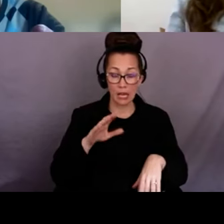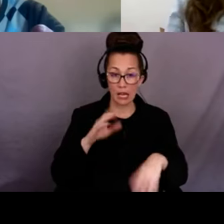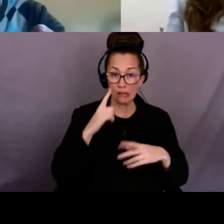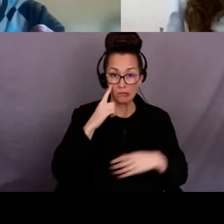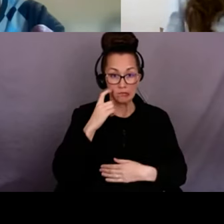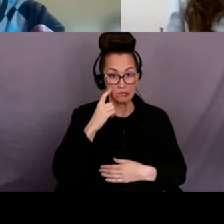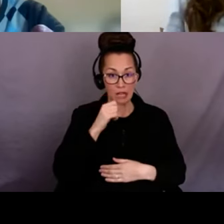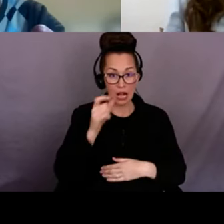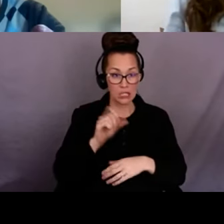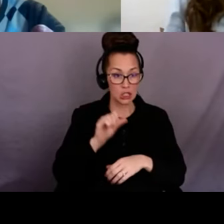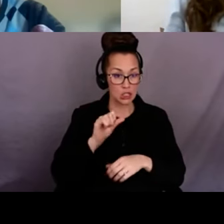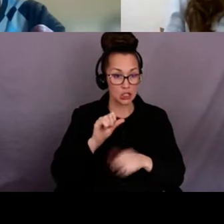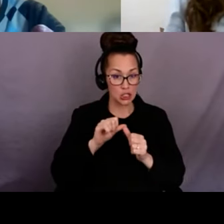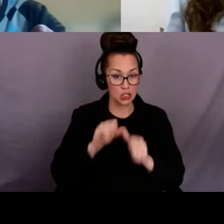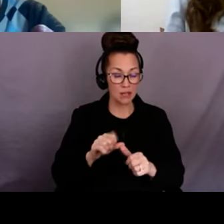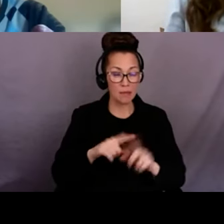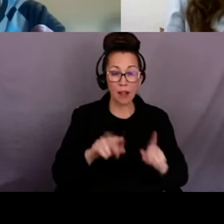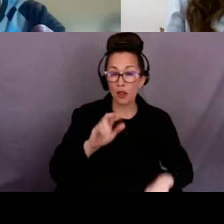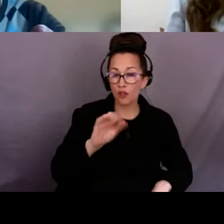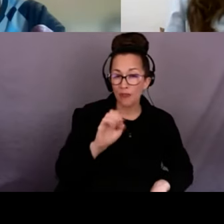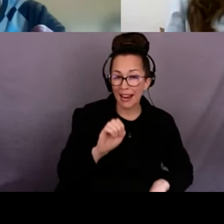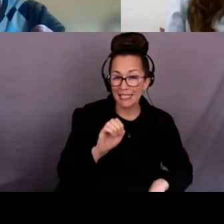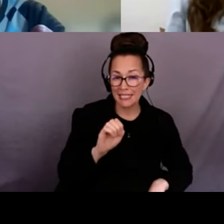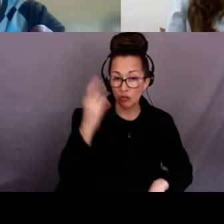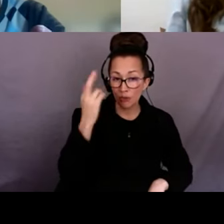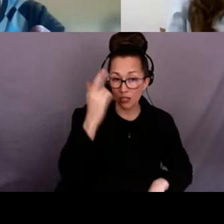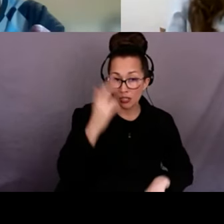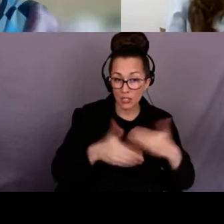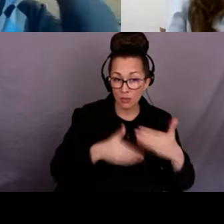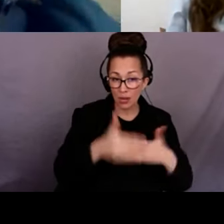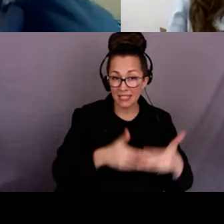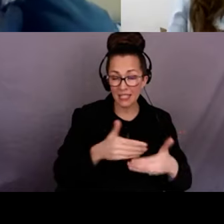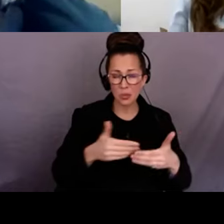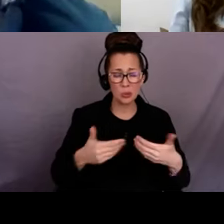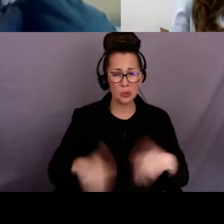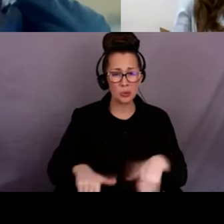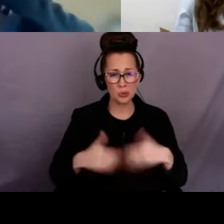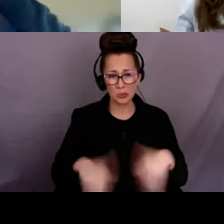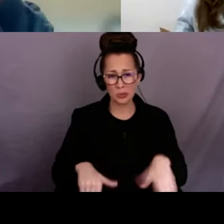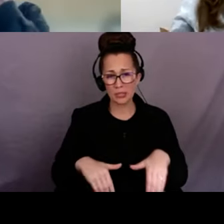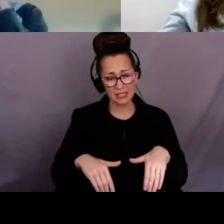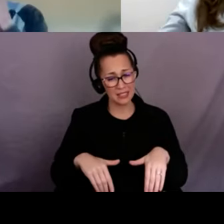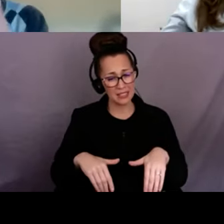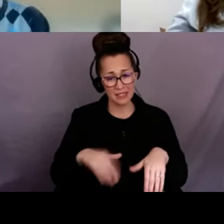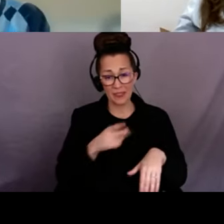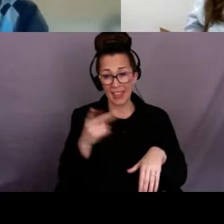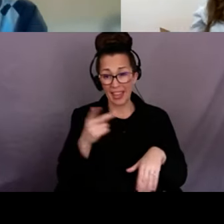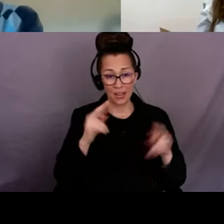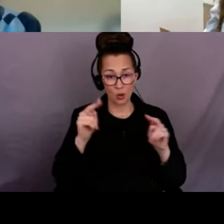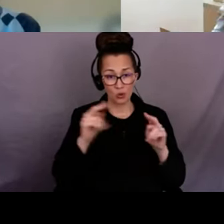the rate rationalization process that New York State DOH and OPW have put into place. They negotiated with the federal